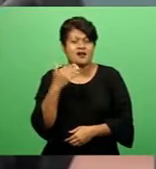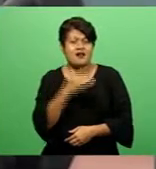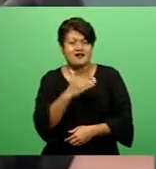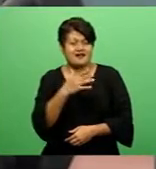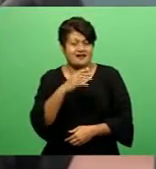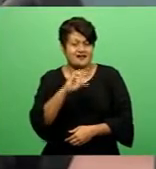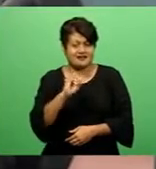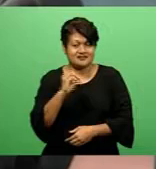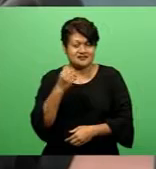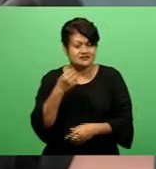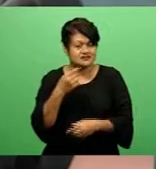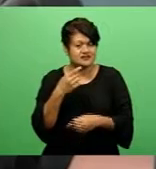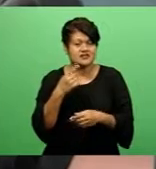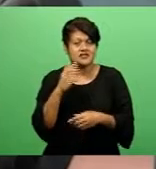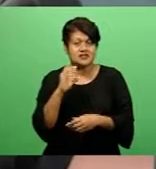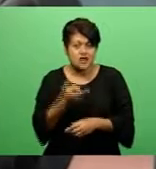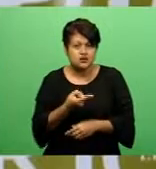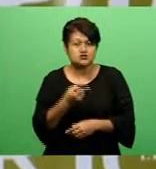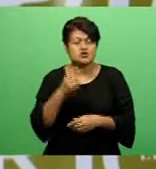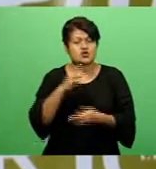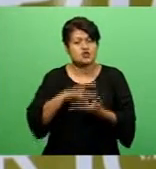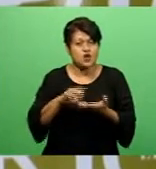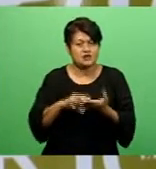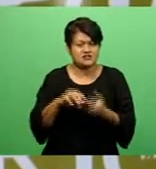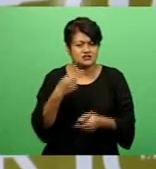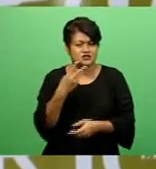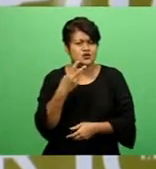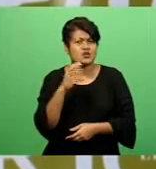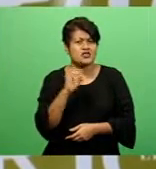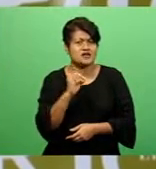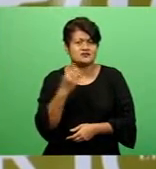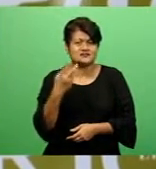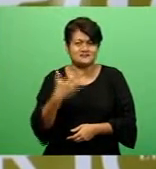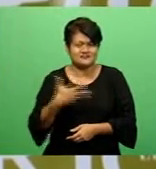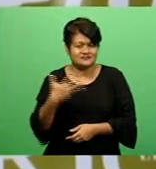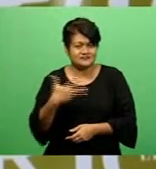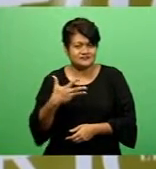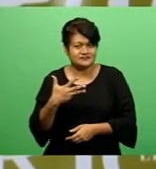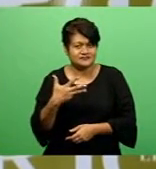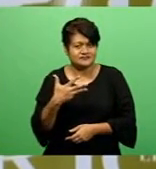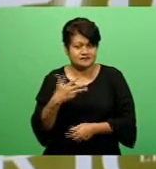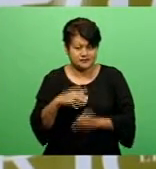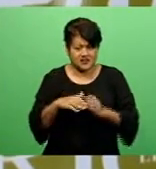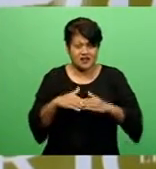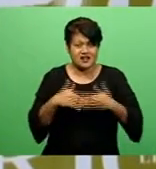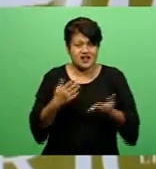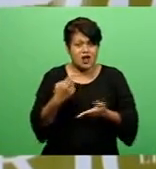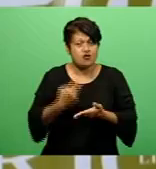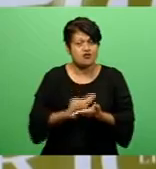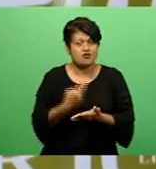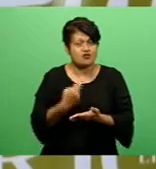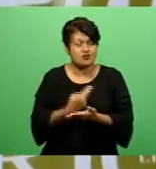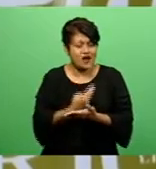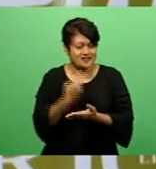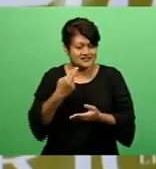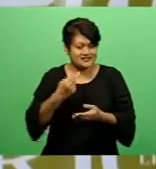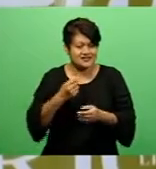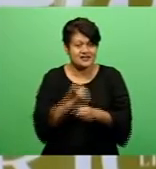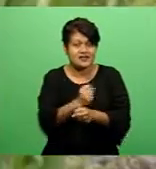$183,000 in 2019. The rice industry has improved, I would say, in this